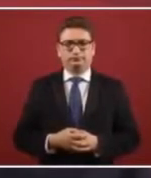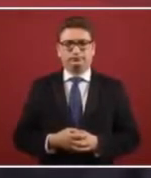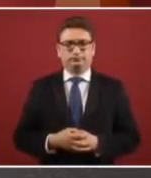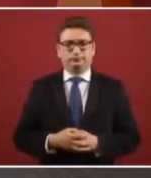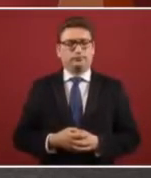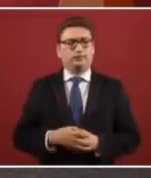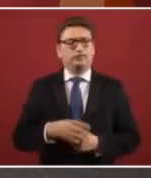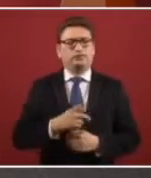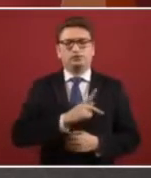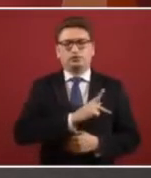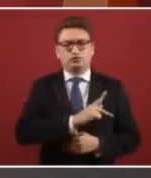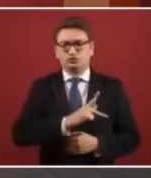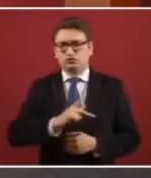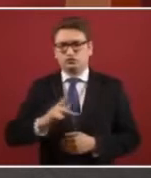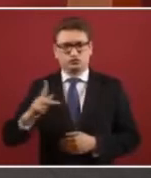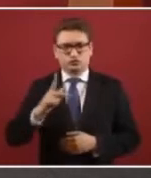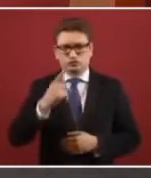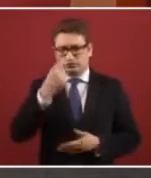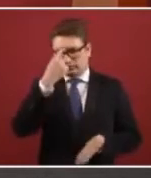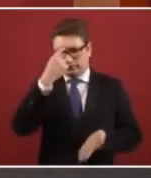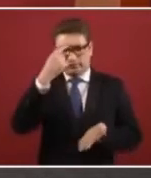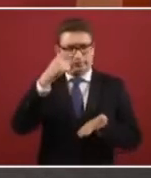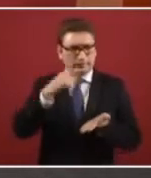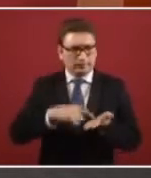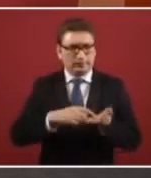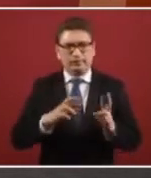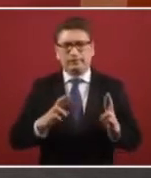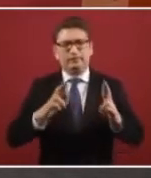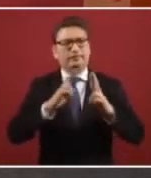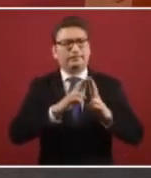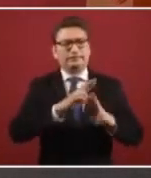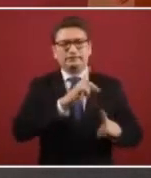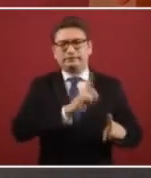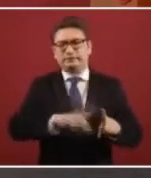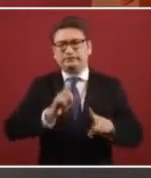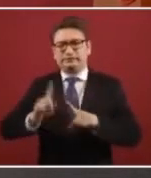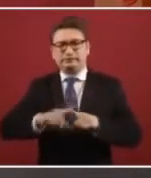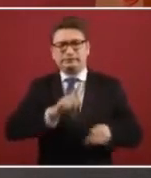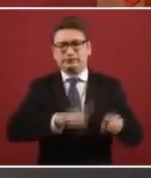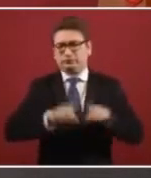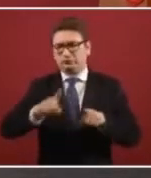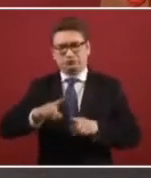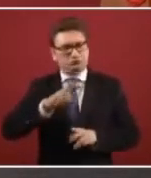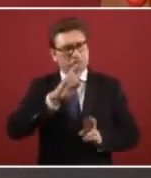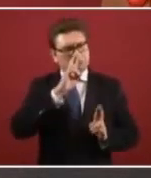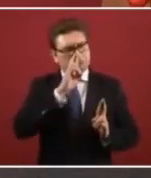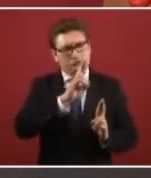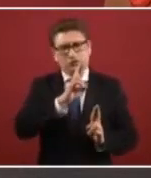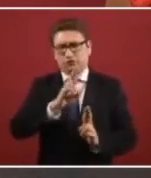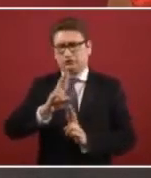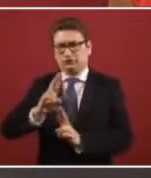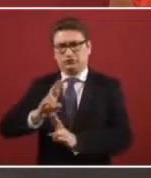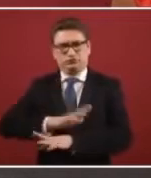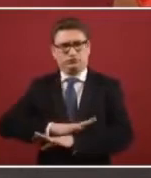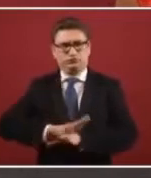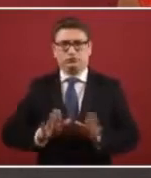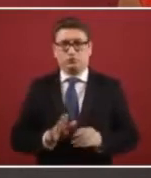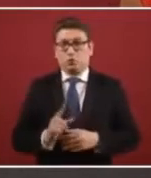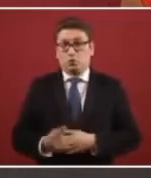all beliefs and all religions and that they're not being